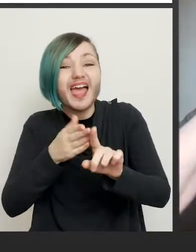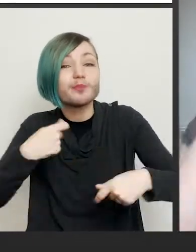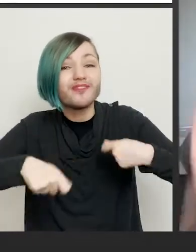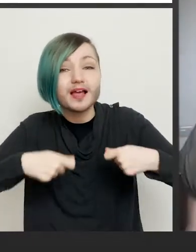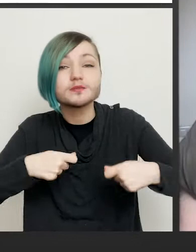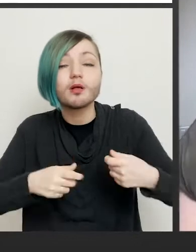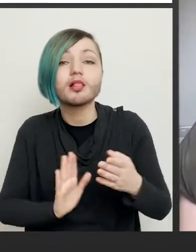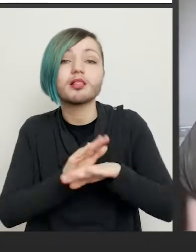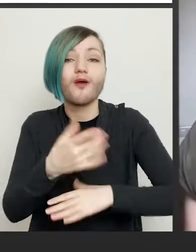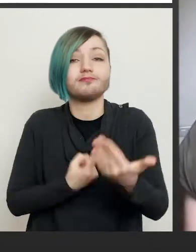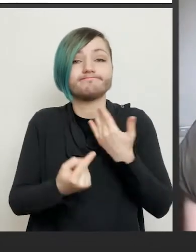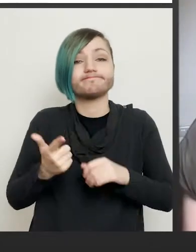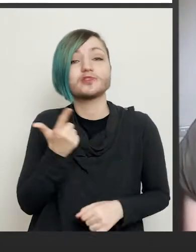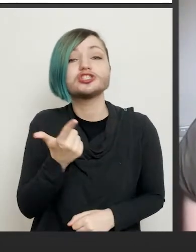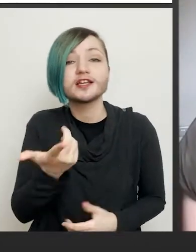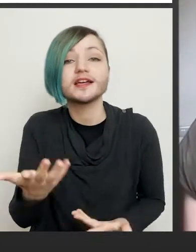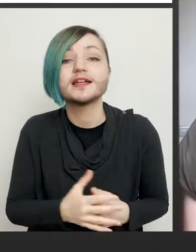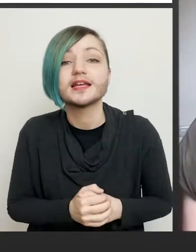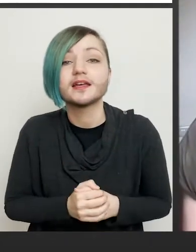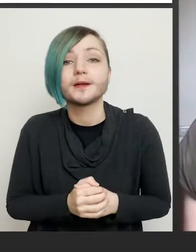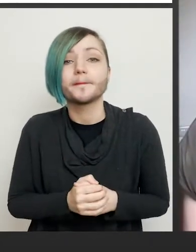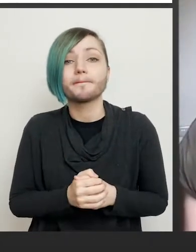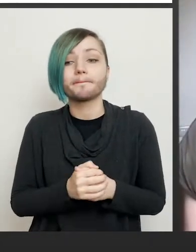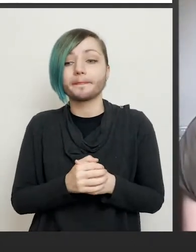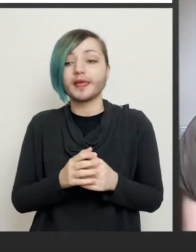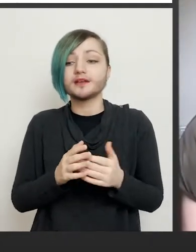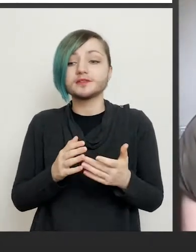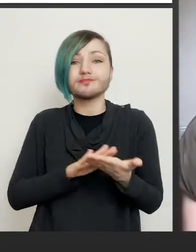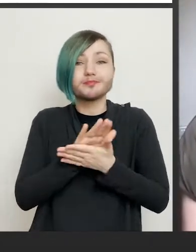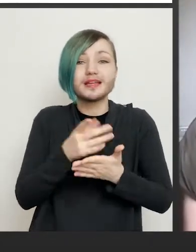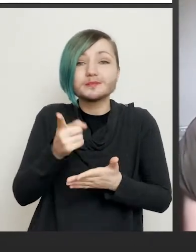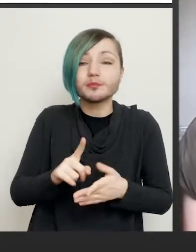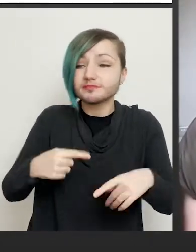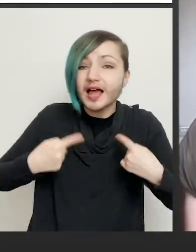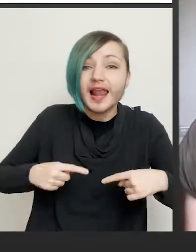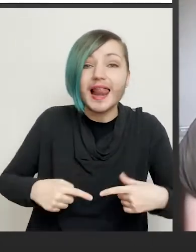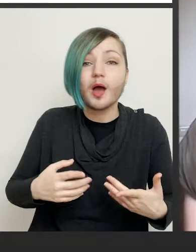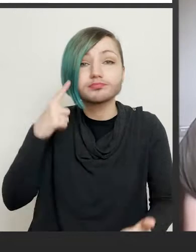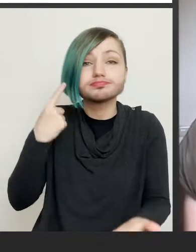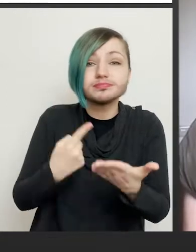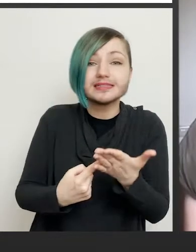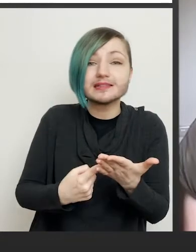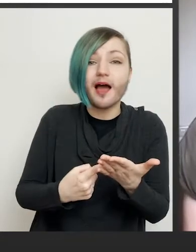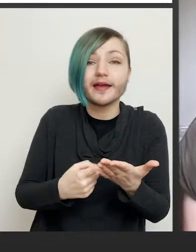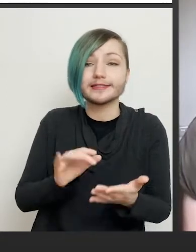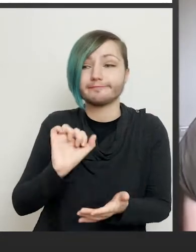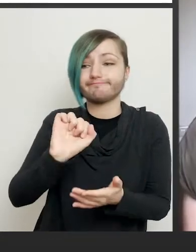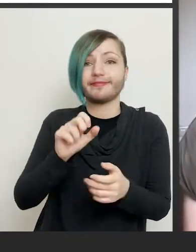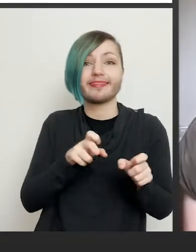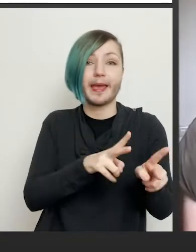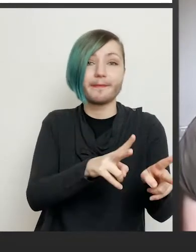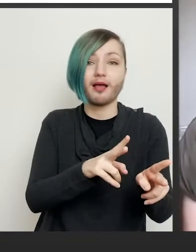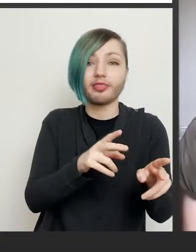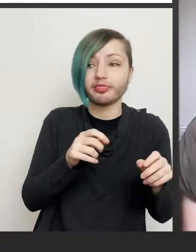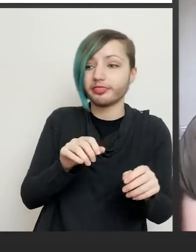people's individual journeys, and give people permission to decide that this is their transition path, or this is